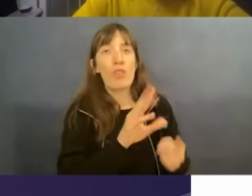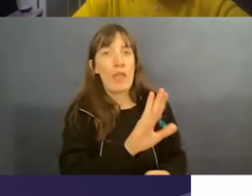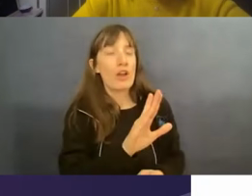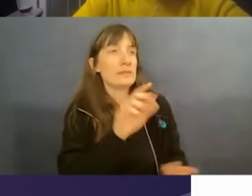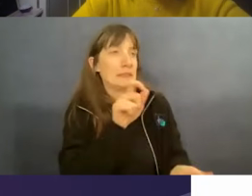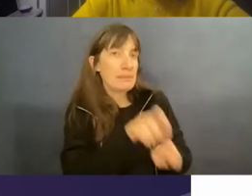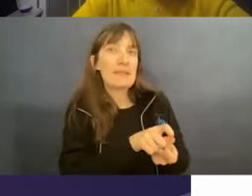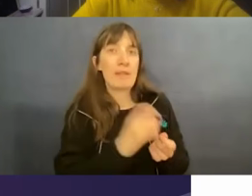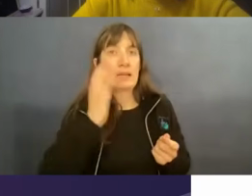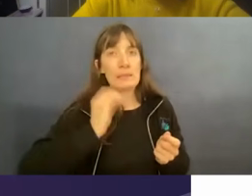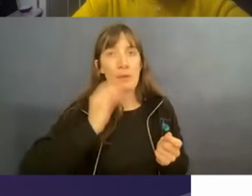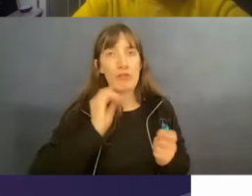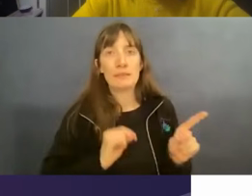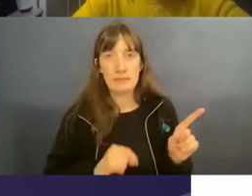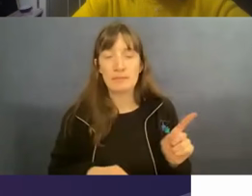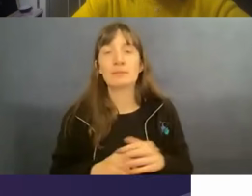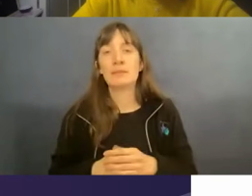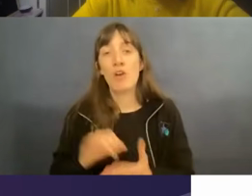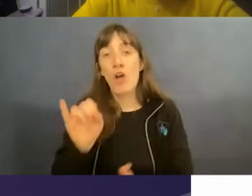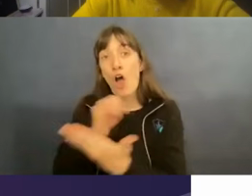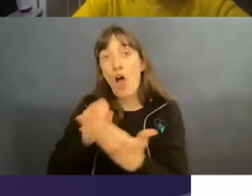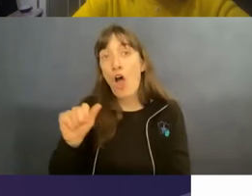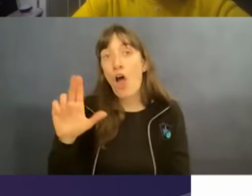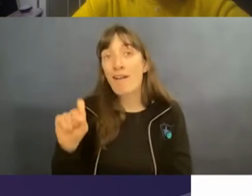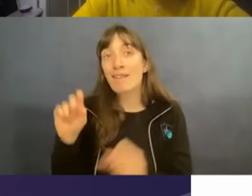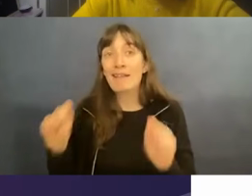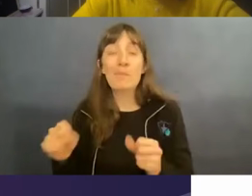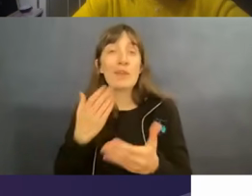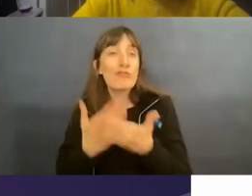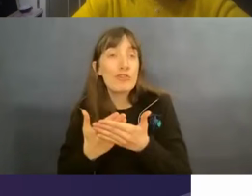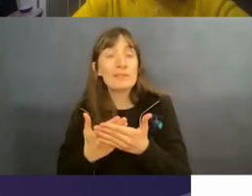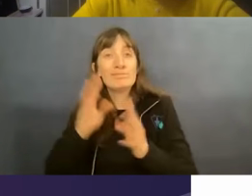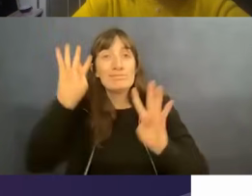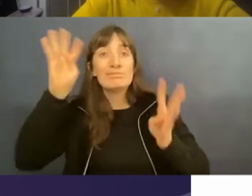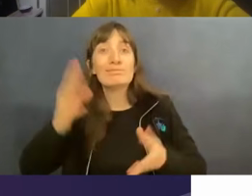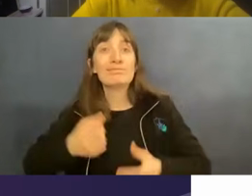talking about, art being a good outlet, exploring the feelings.